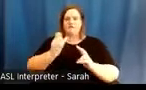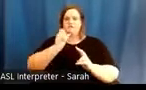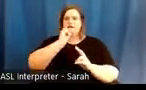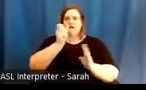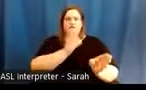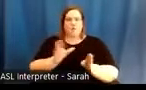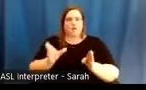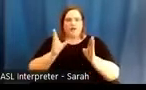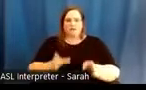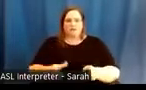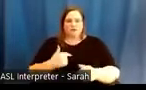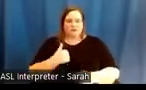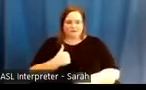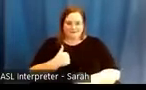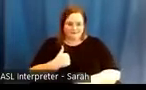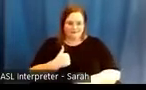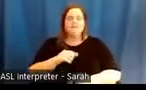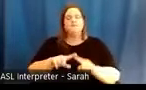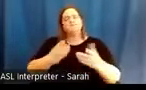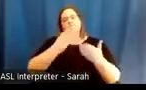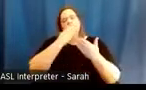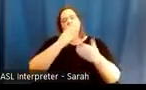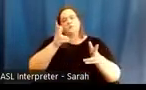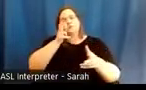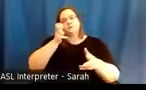So, but I appreciate you guys listening.